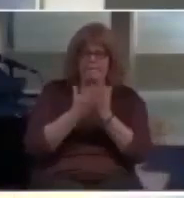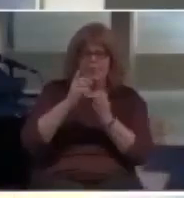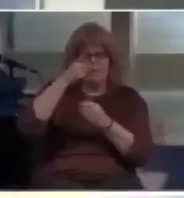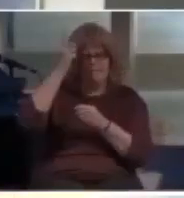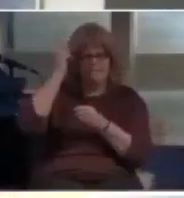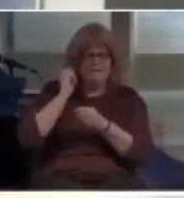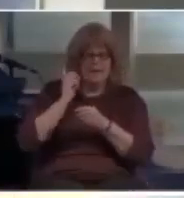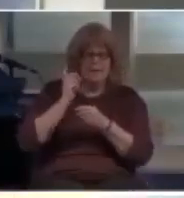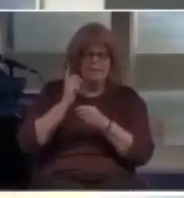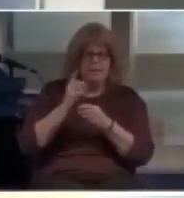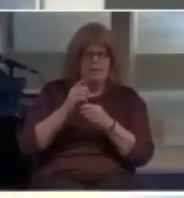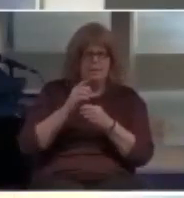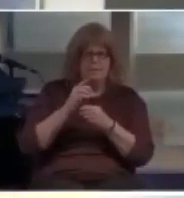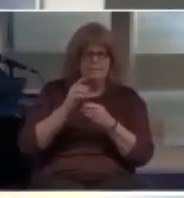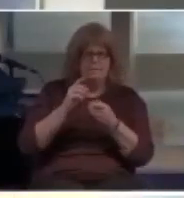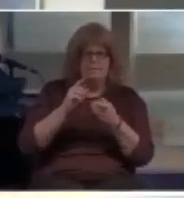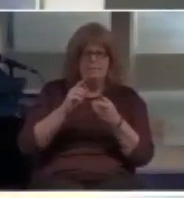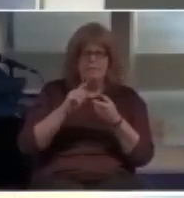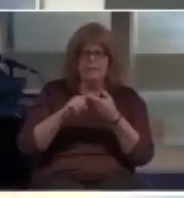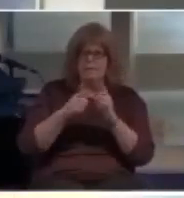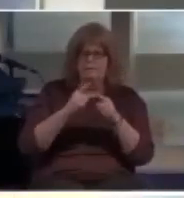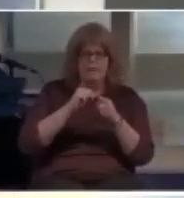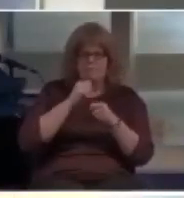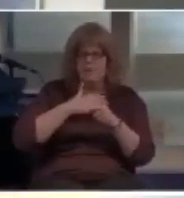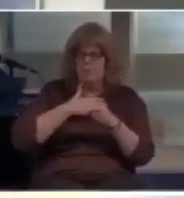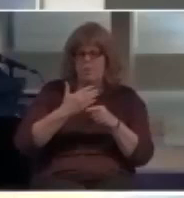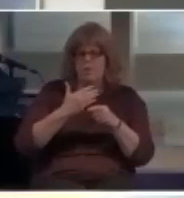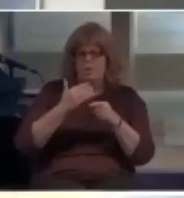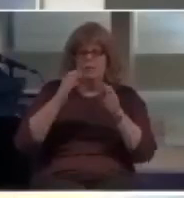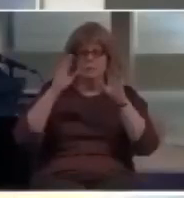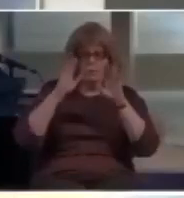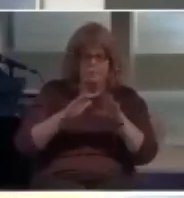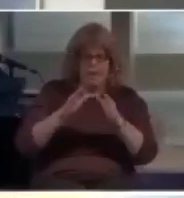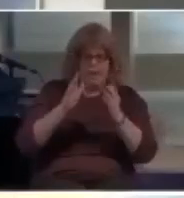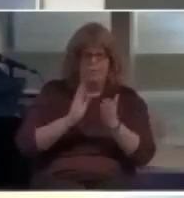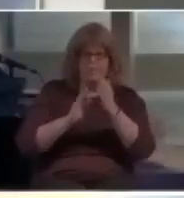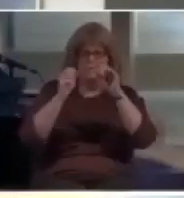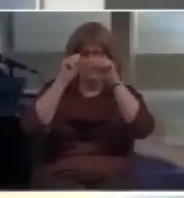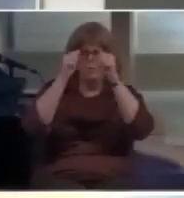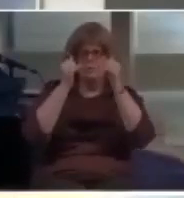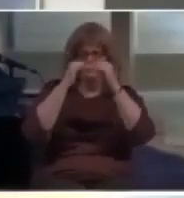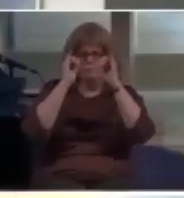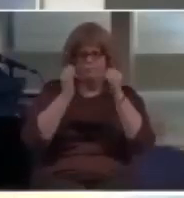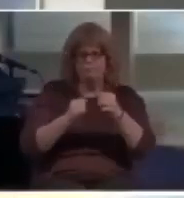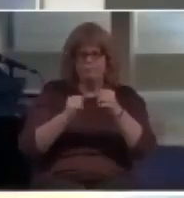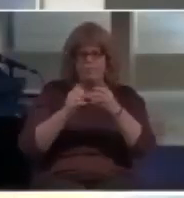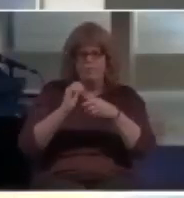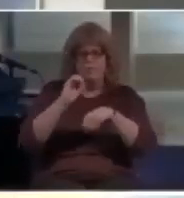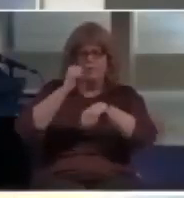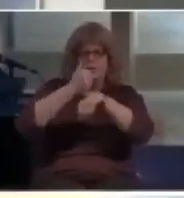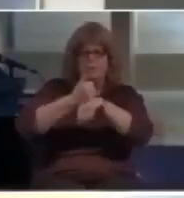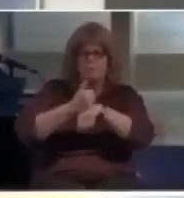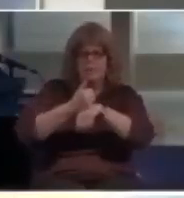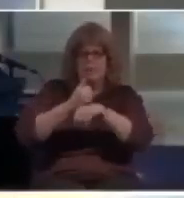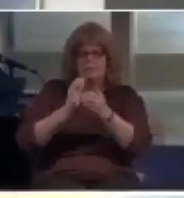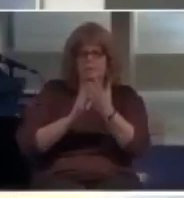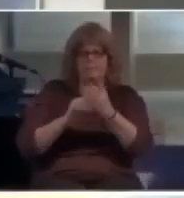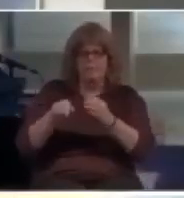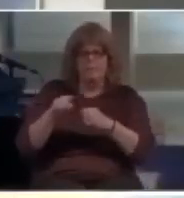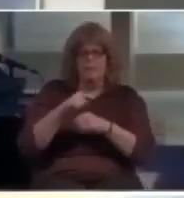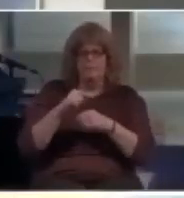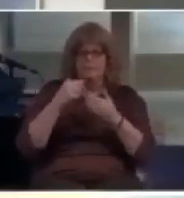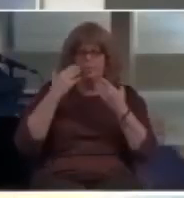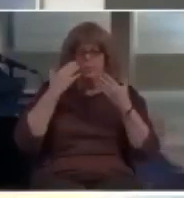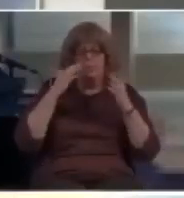Daniel and his friends being unwilling to bow down before the statue that is erected before them. And so we don't